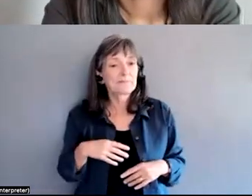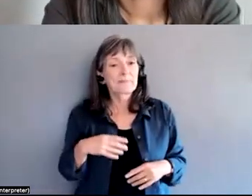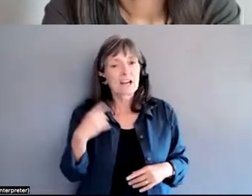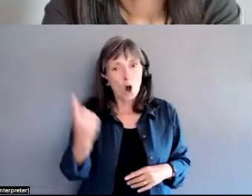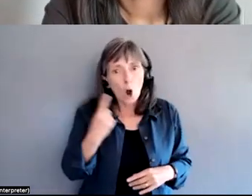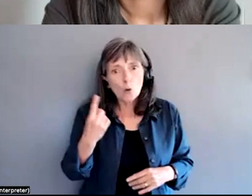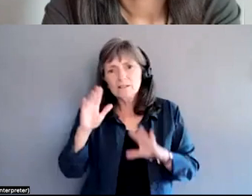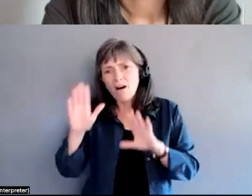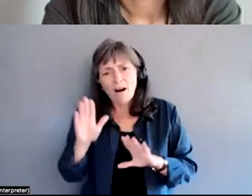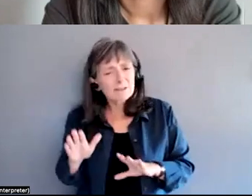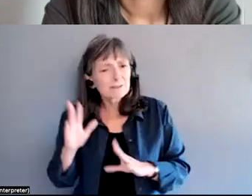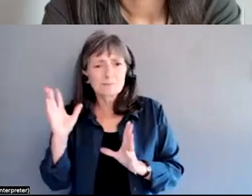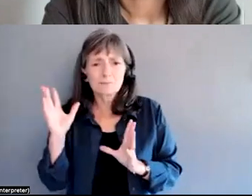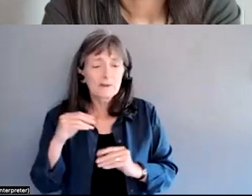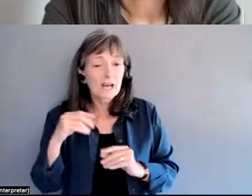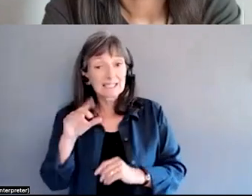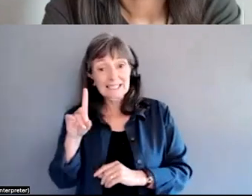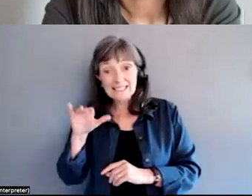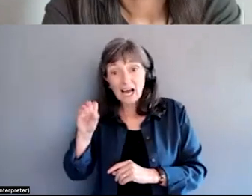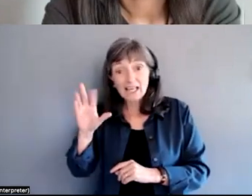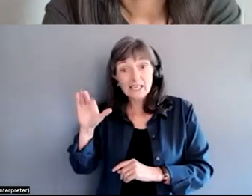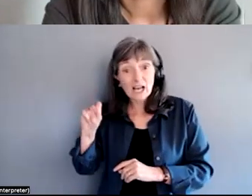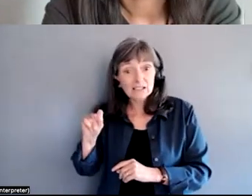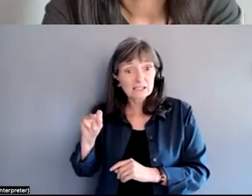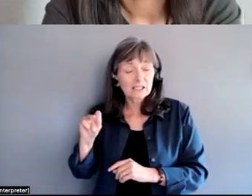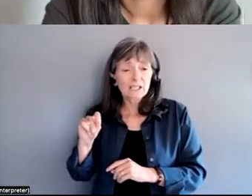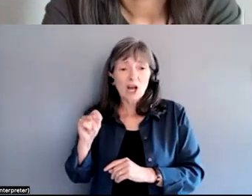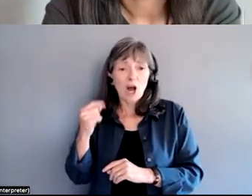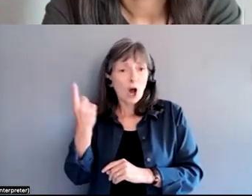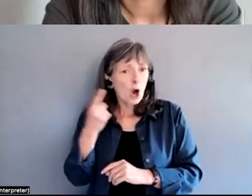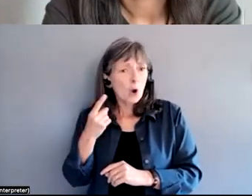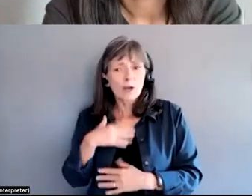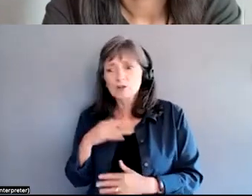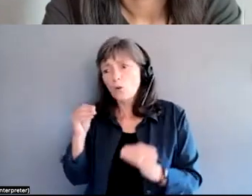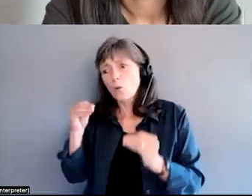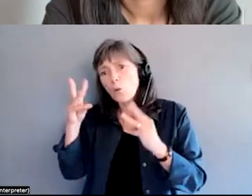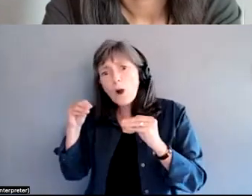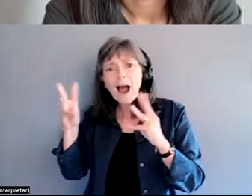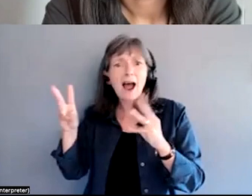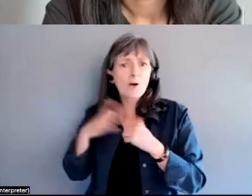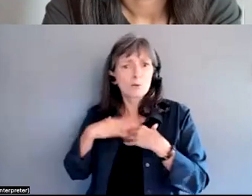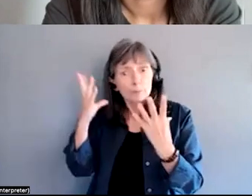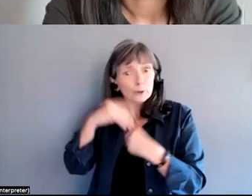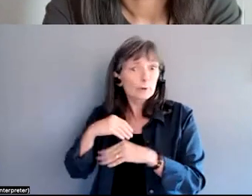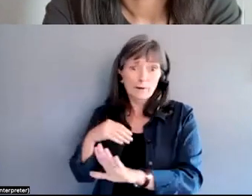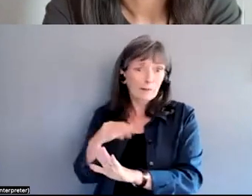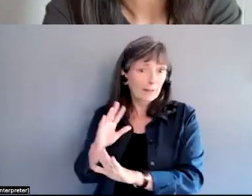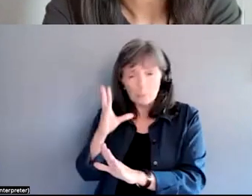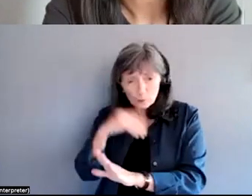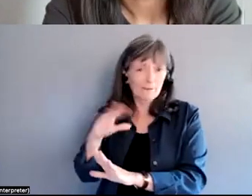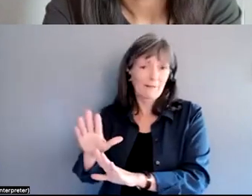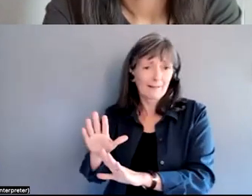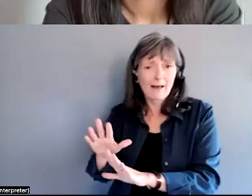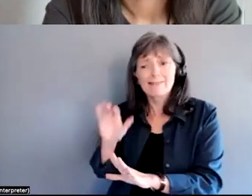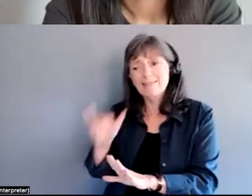great. Like I'd never seen a die cut design that wasn't like, that didn't make me go, wow. Right. That wasn't like, this is